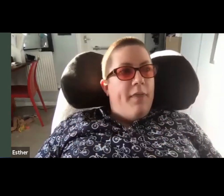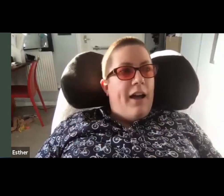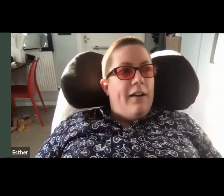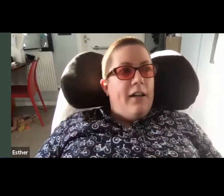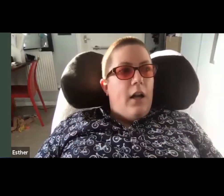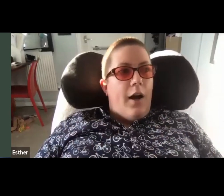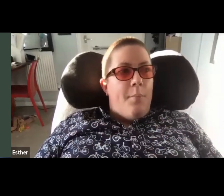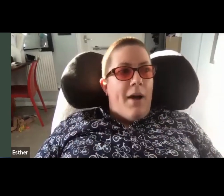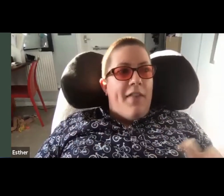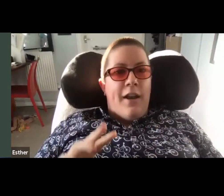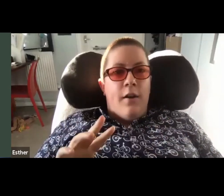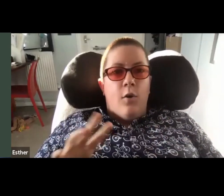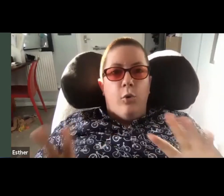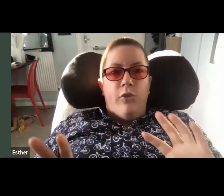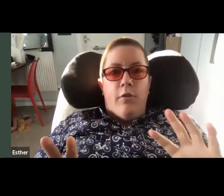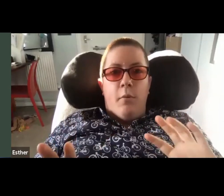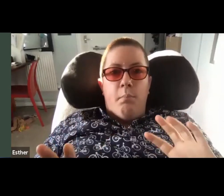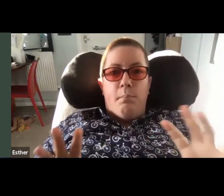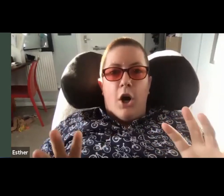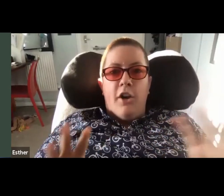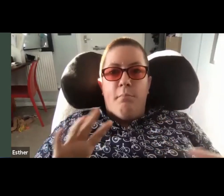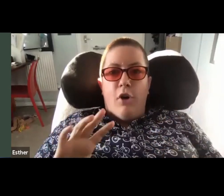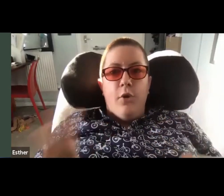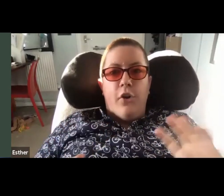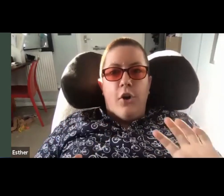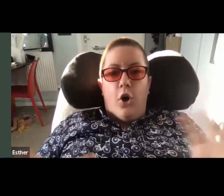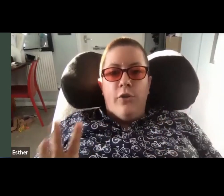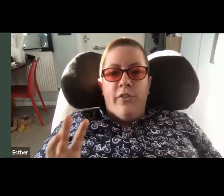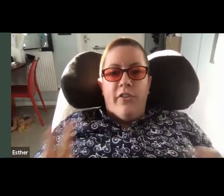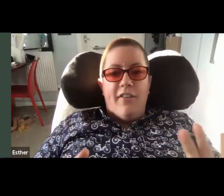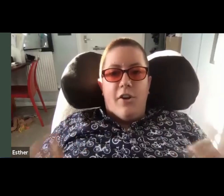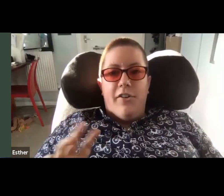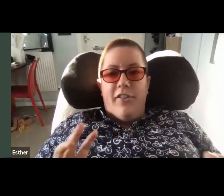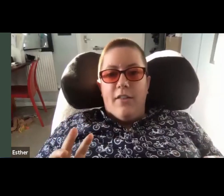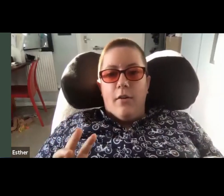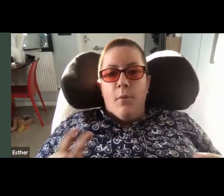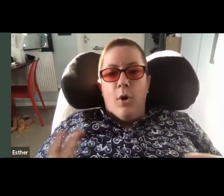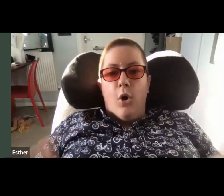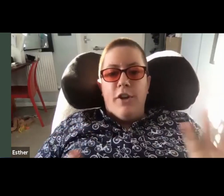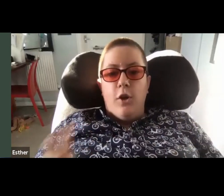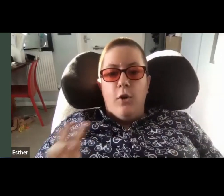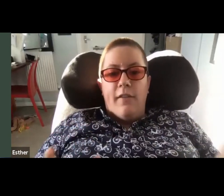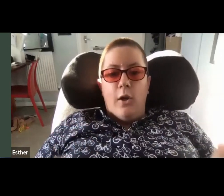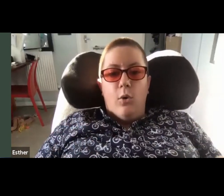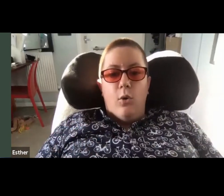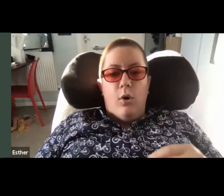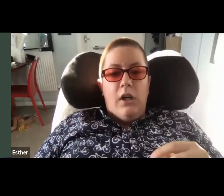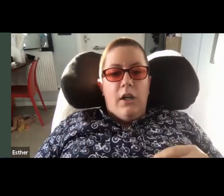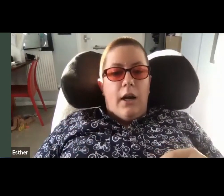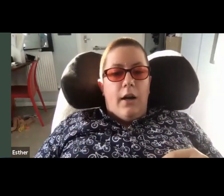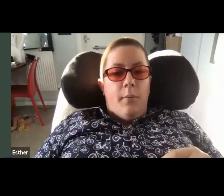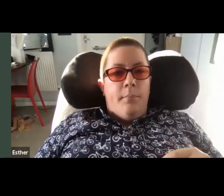I've done that, and then also the kind of pros and cons as I see them of using the